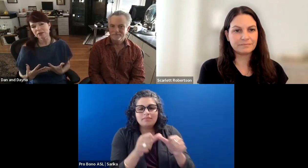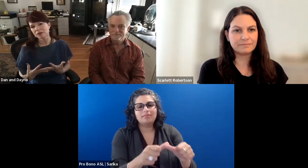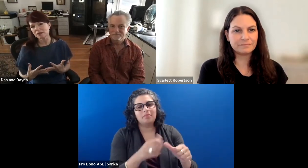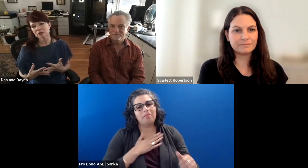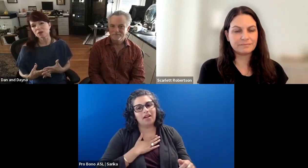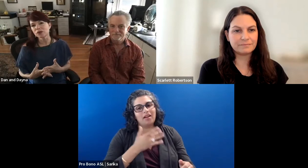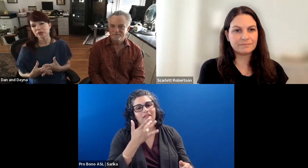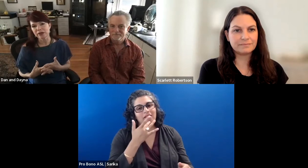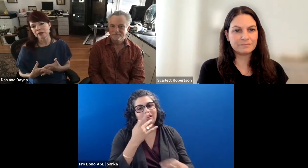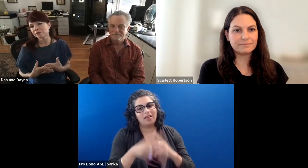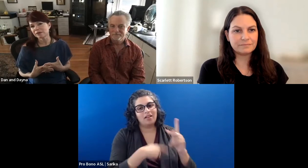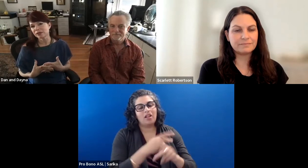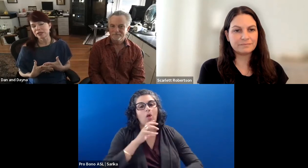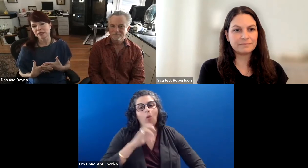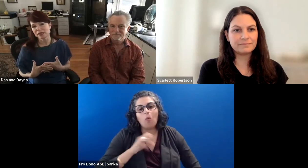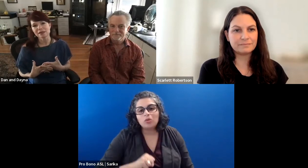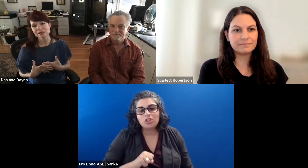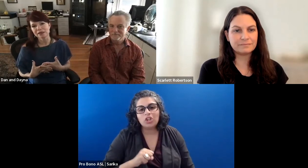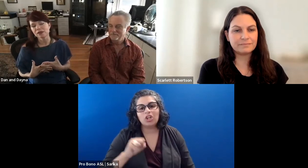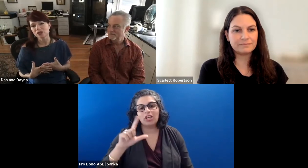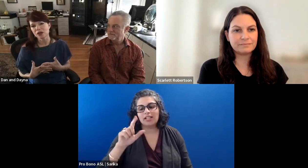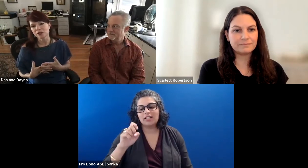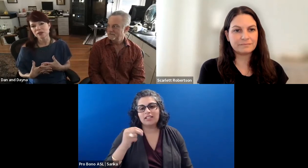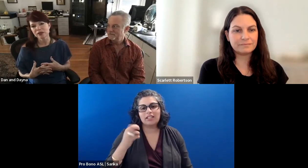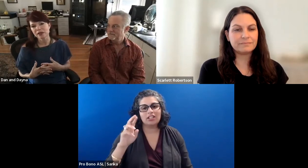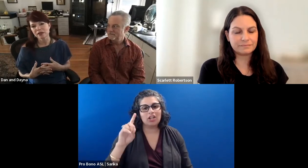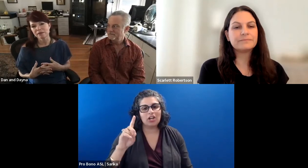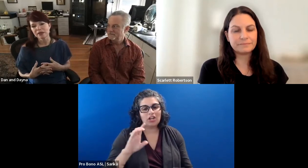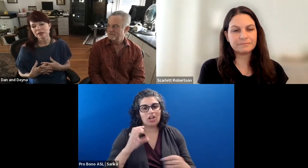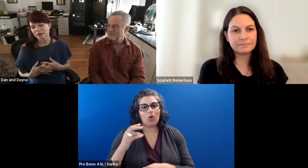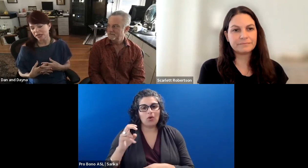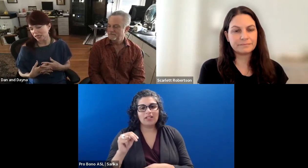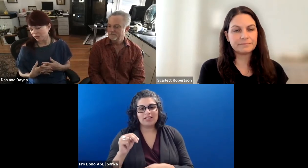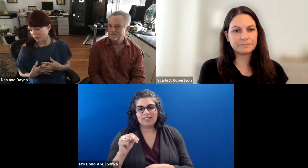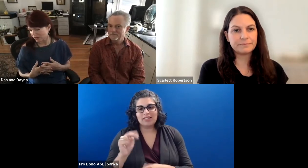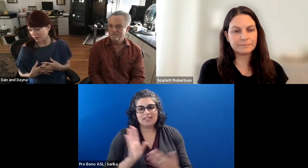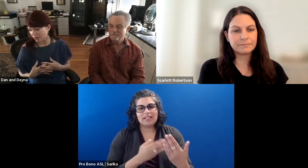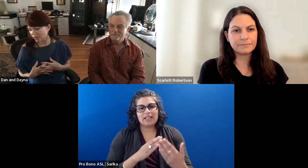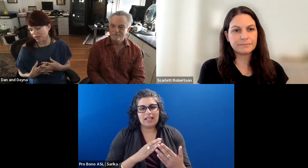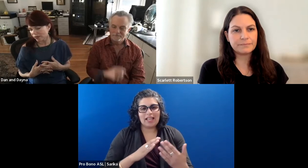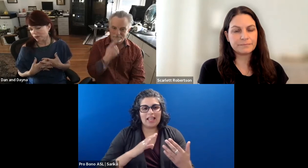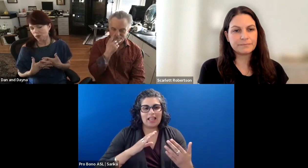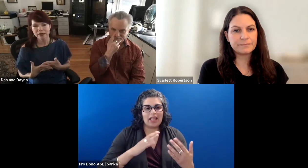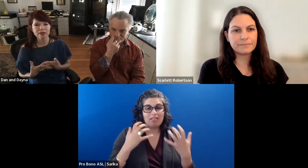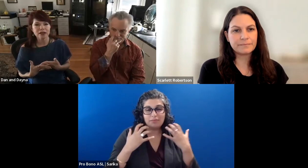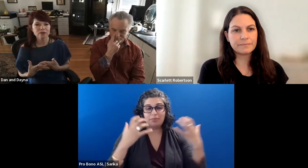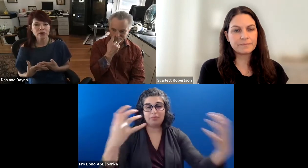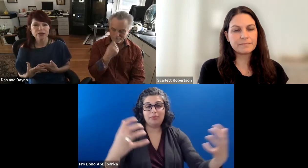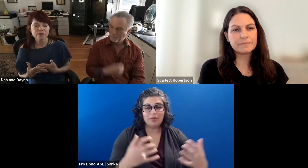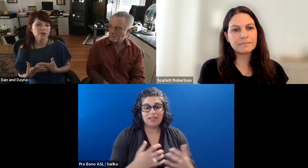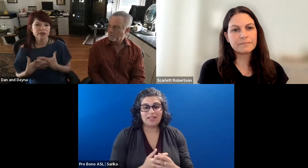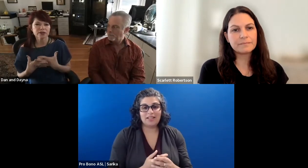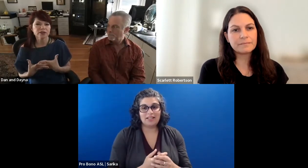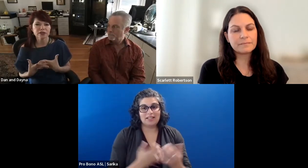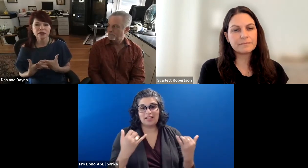is the older Leonard singing it in those concerts. He's at this point in his life where